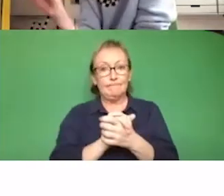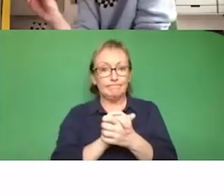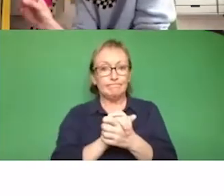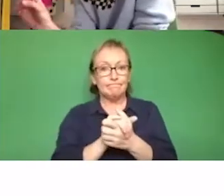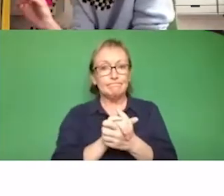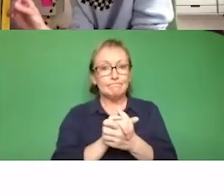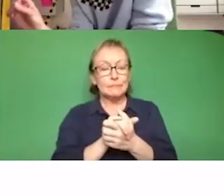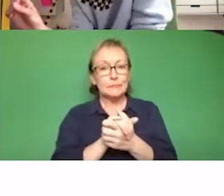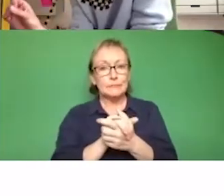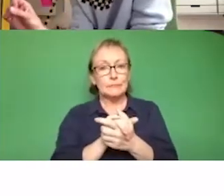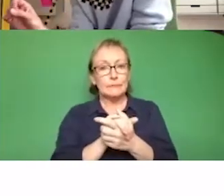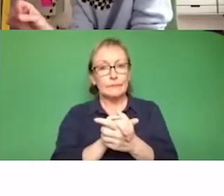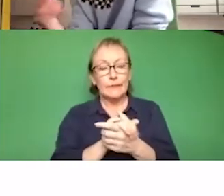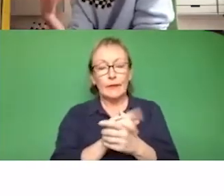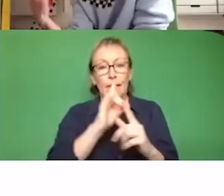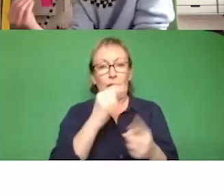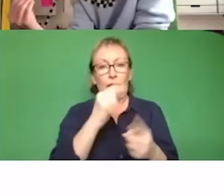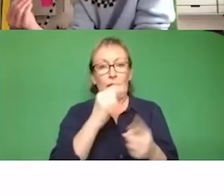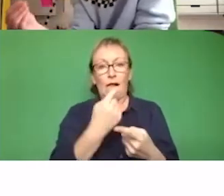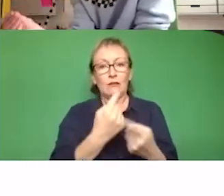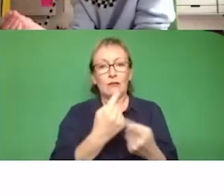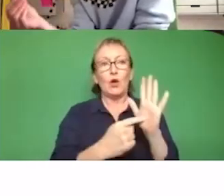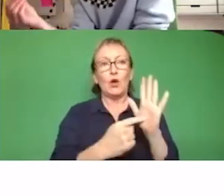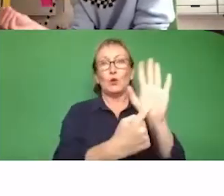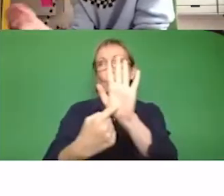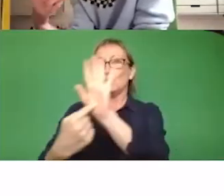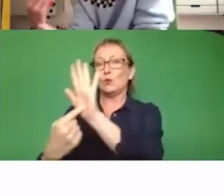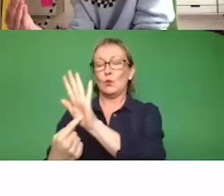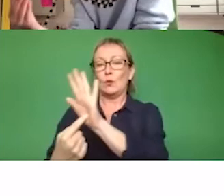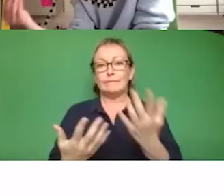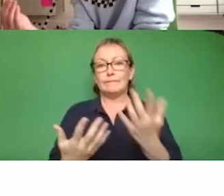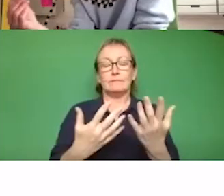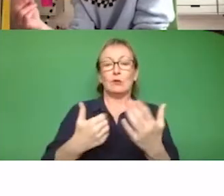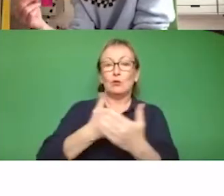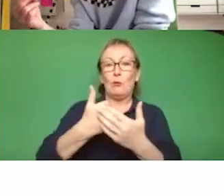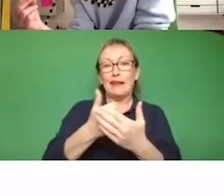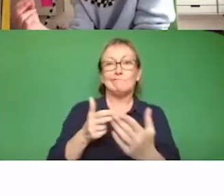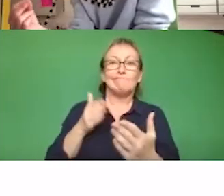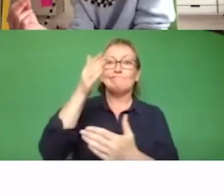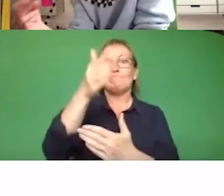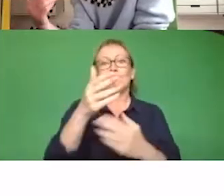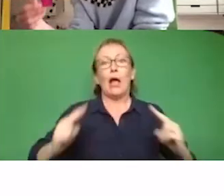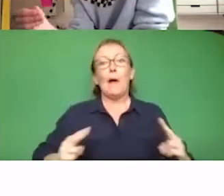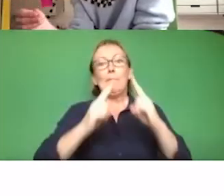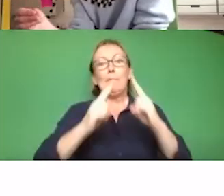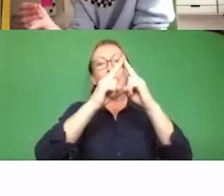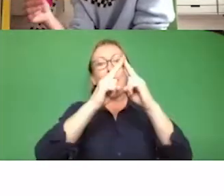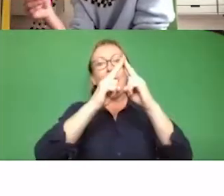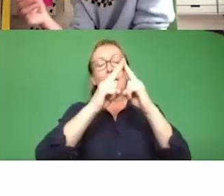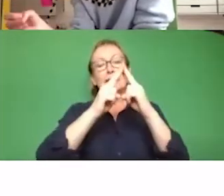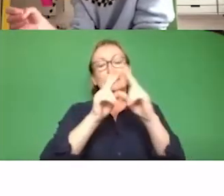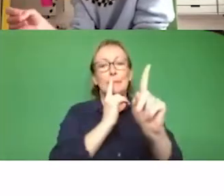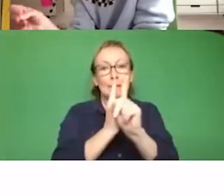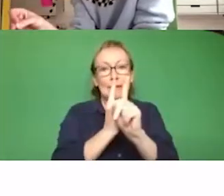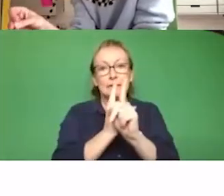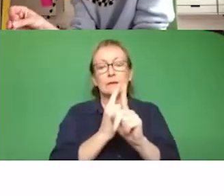rather than being in showrooms, which we would usually go to Paris and do and meet with clients. We're doing, for the first time for